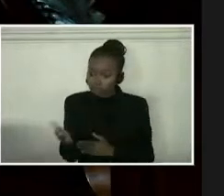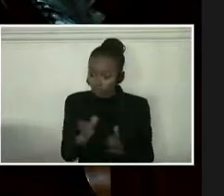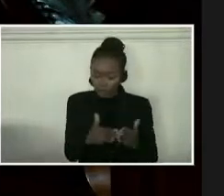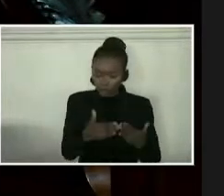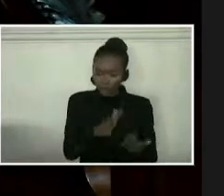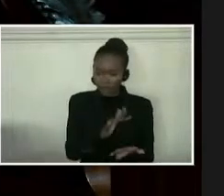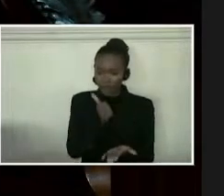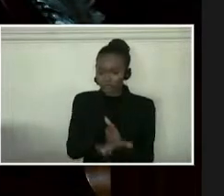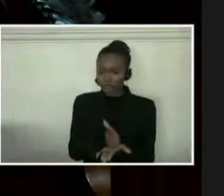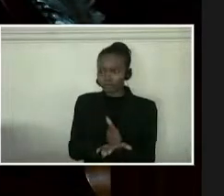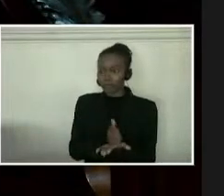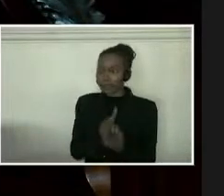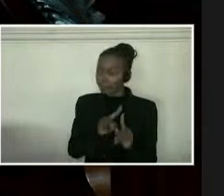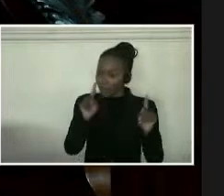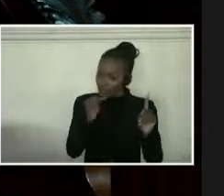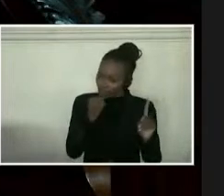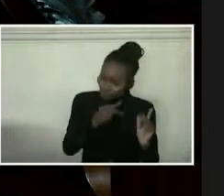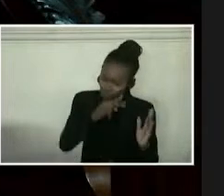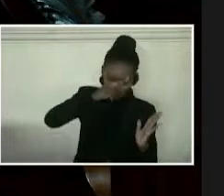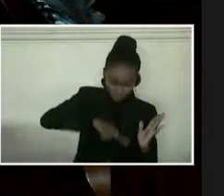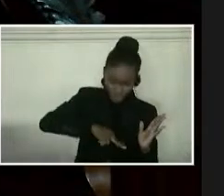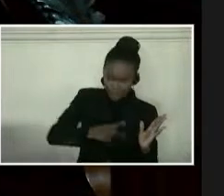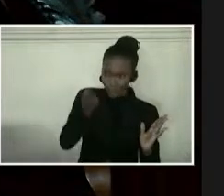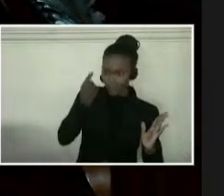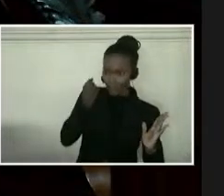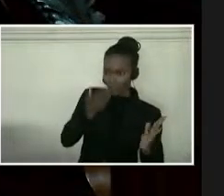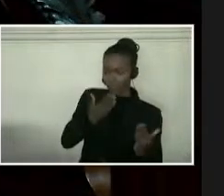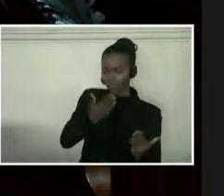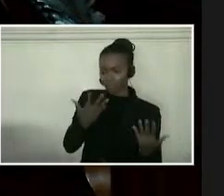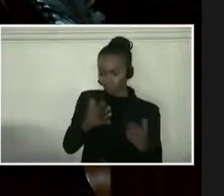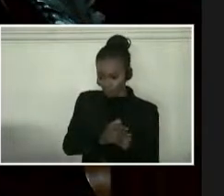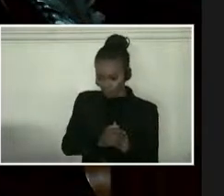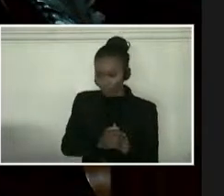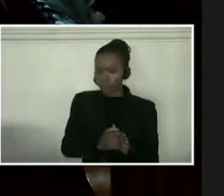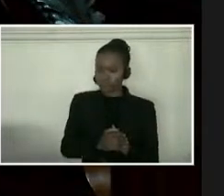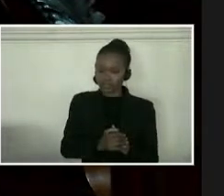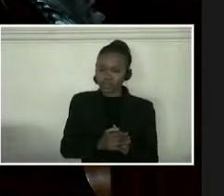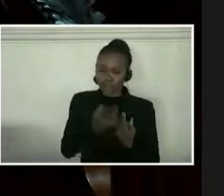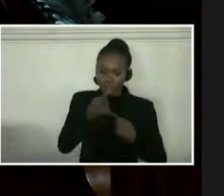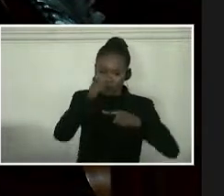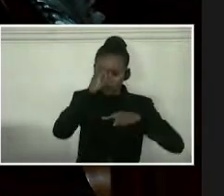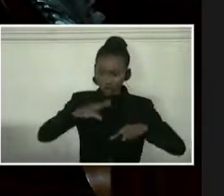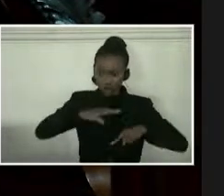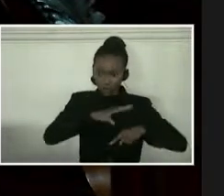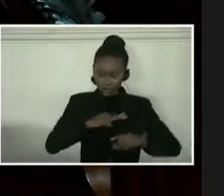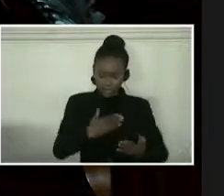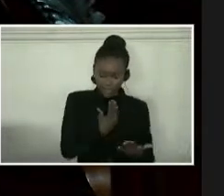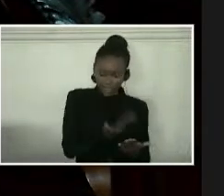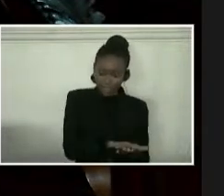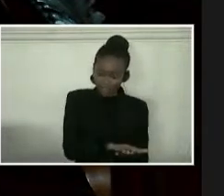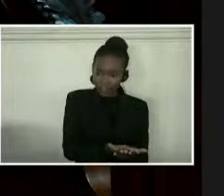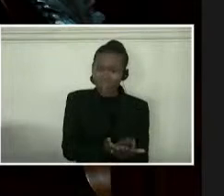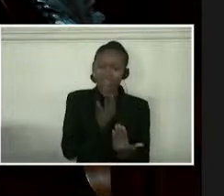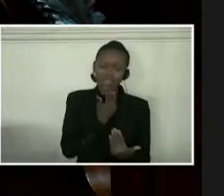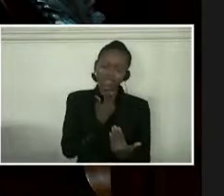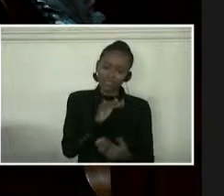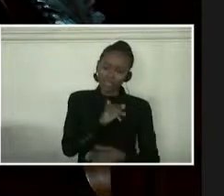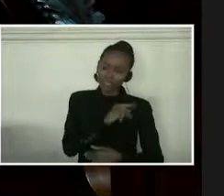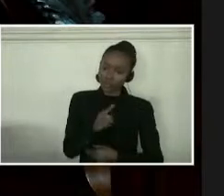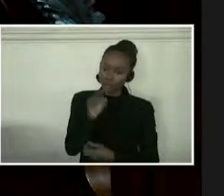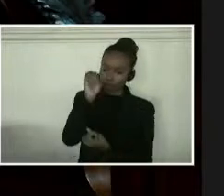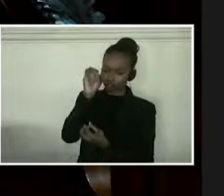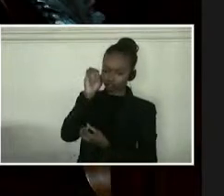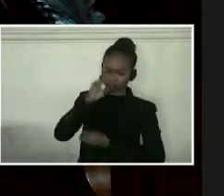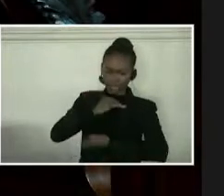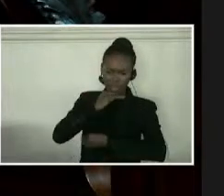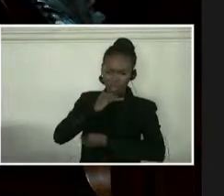back but you ready the documents that we are providing to the portfolio committee that's why we are giving sufficient information before this